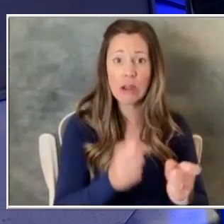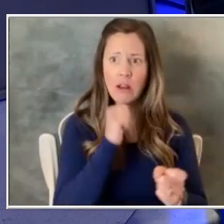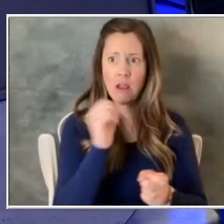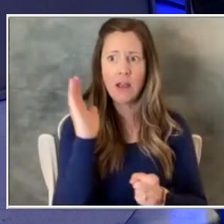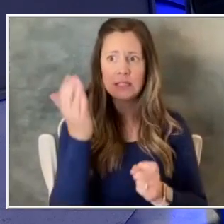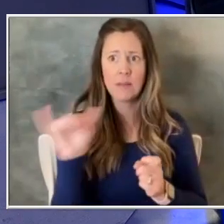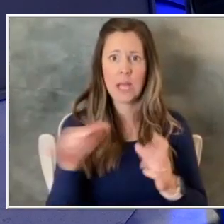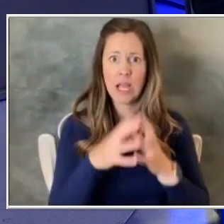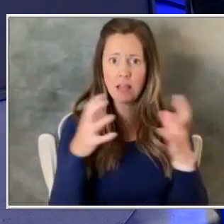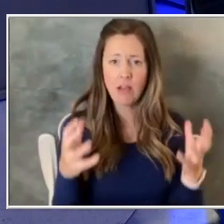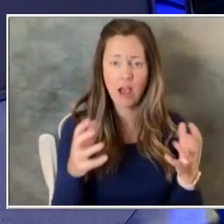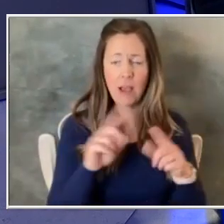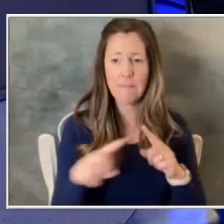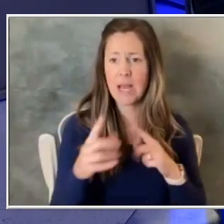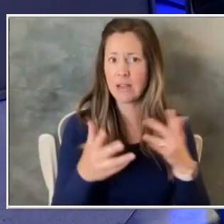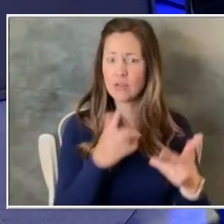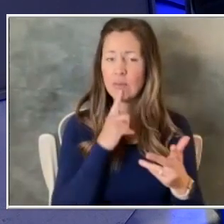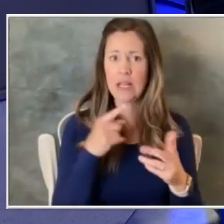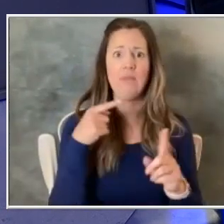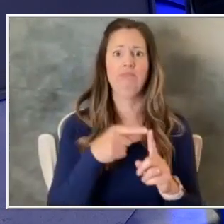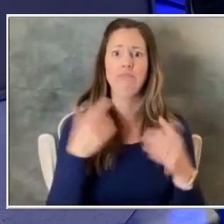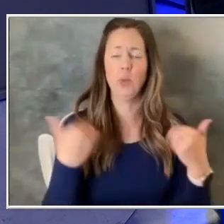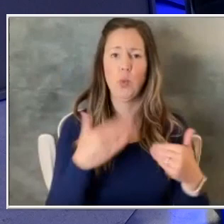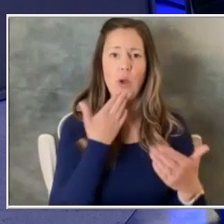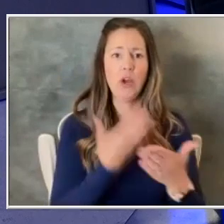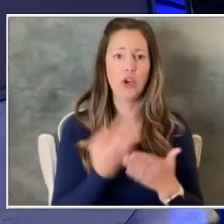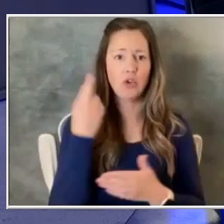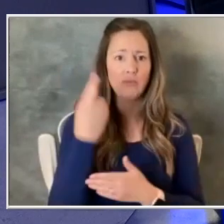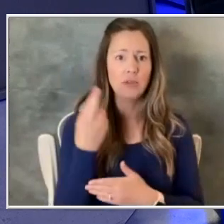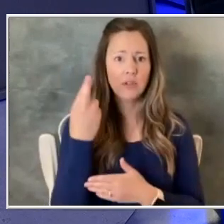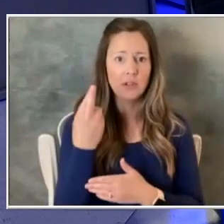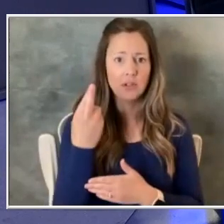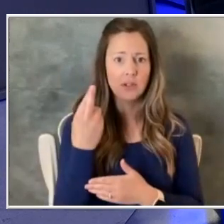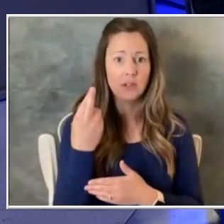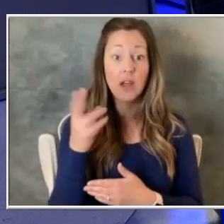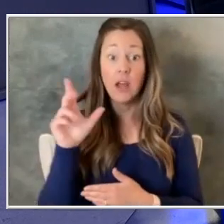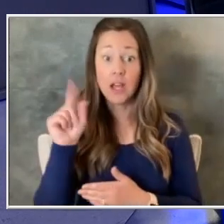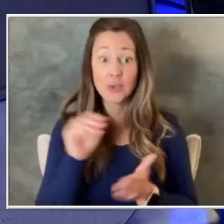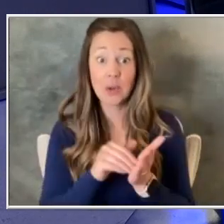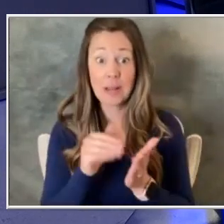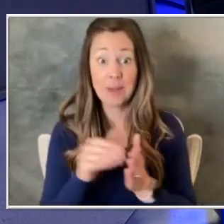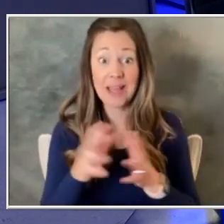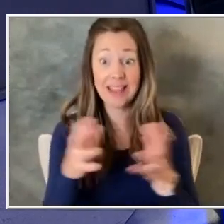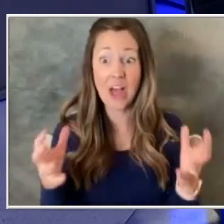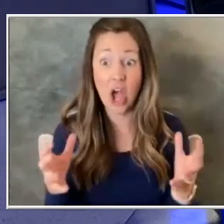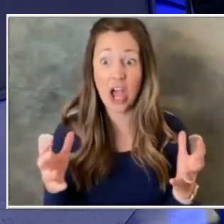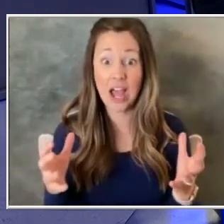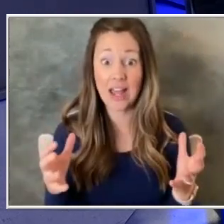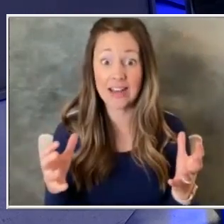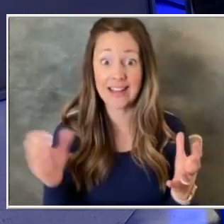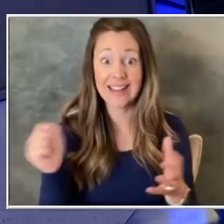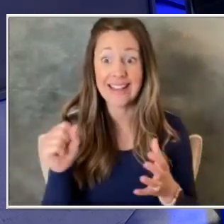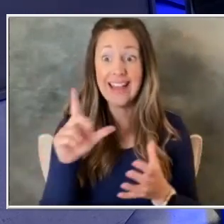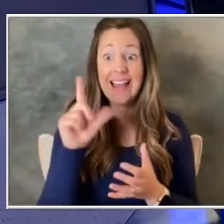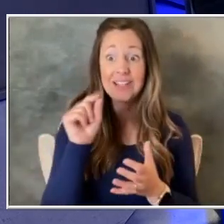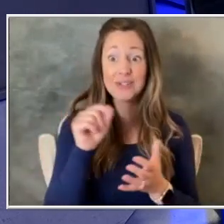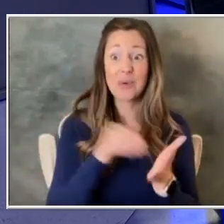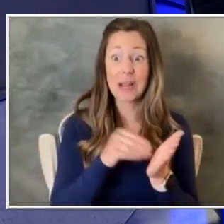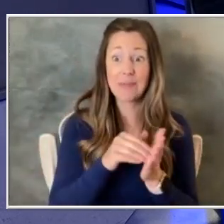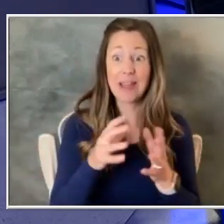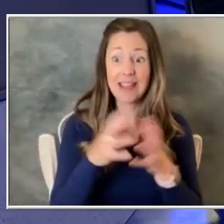lot, but it goes to such a great cause. 20 million is a lot. That's what I was going to say. I was $20 like, is it's $20.